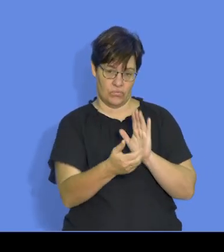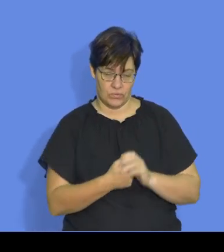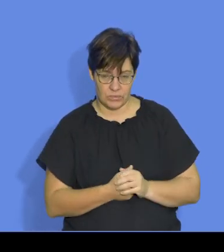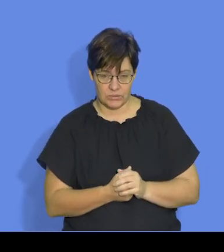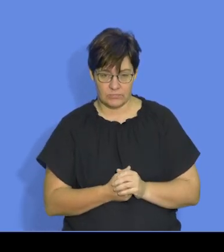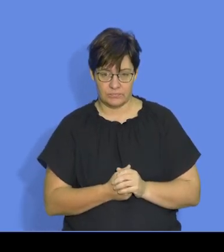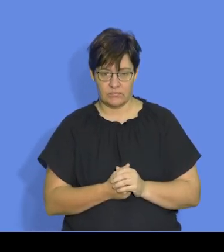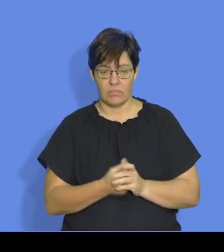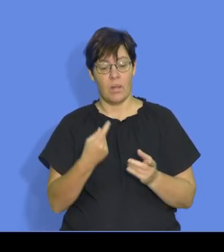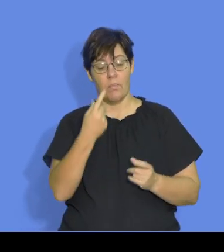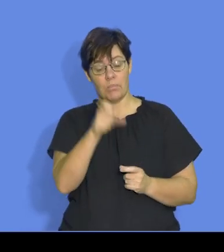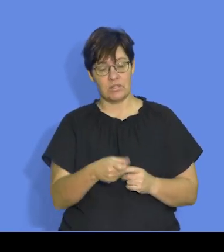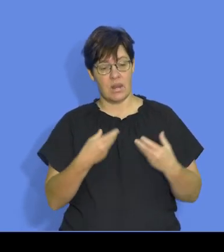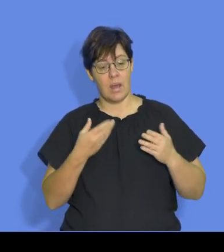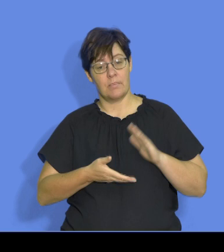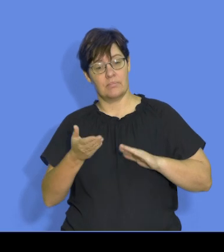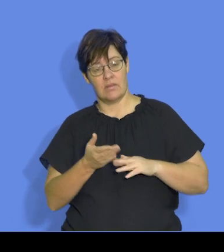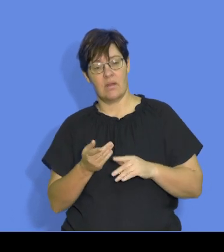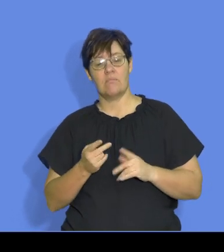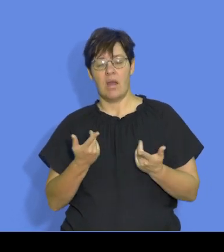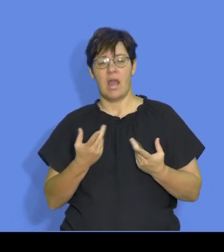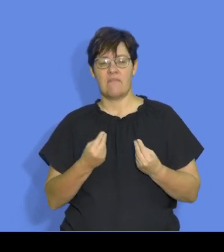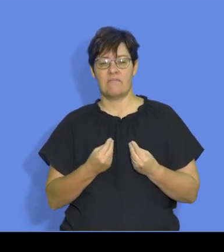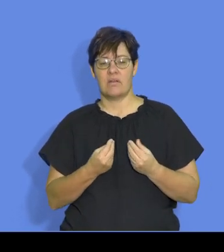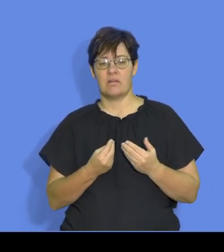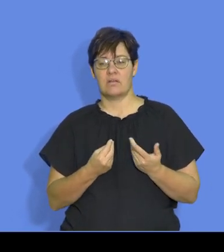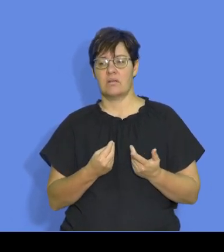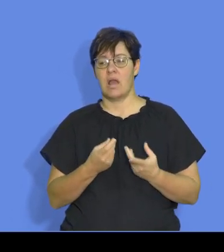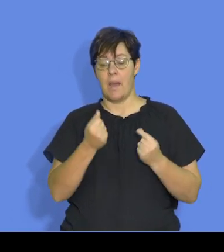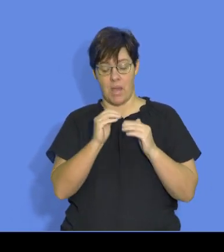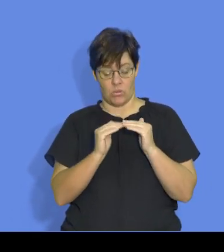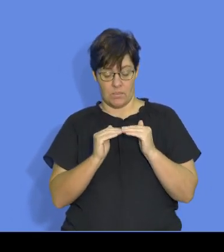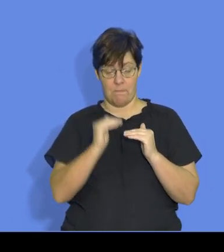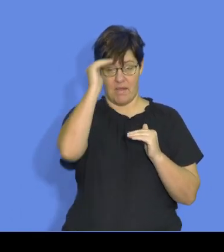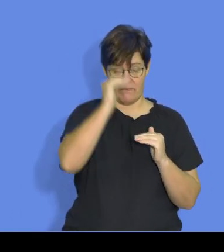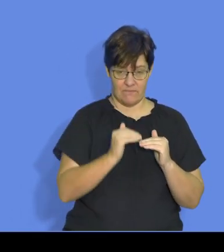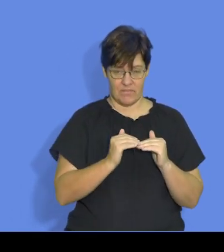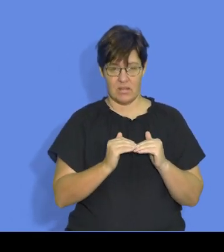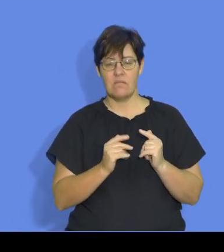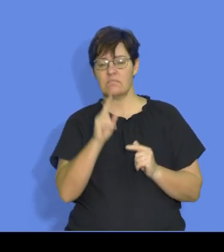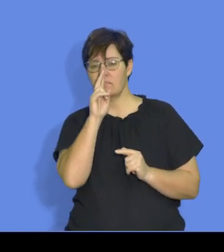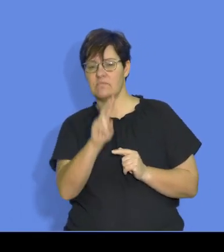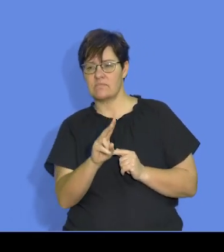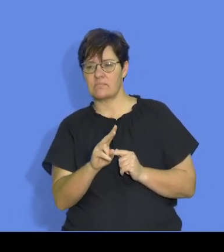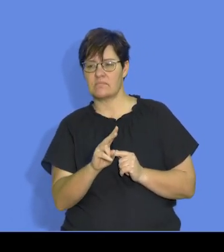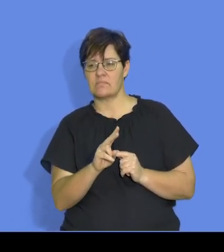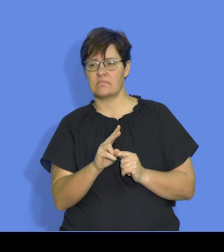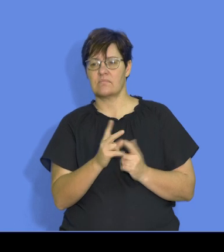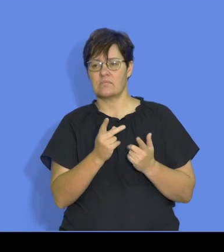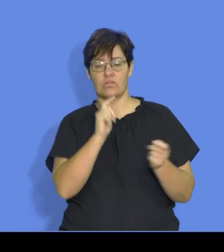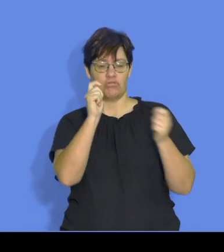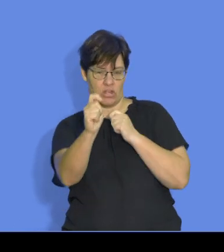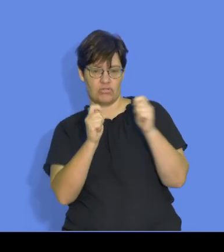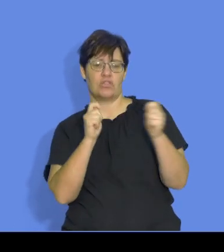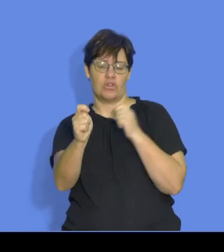person who runs a business with a turnover greater than a certain amount, which is, you'll notice, also adapted and